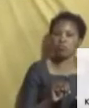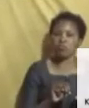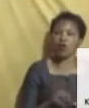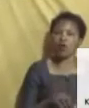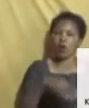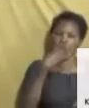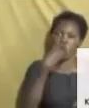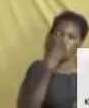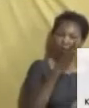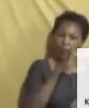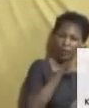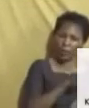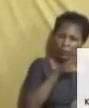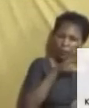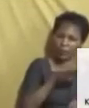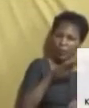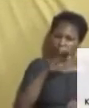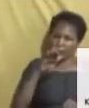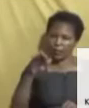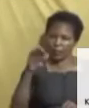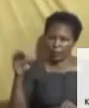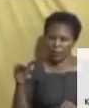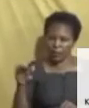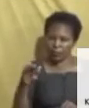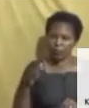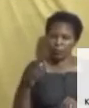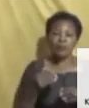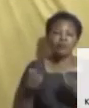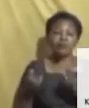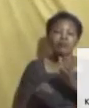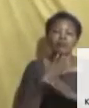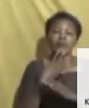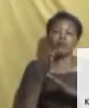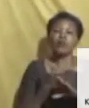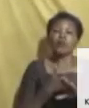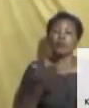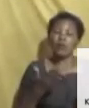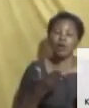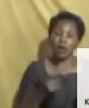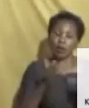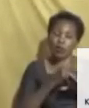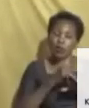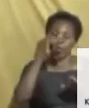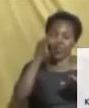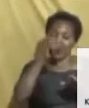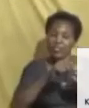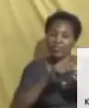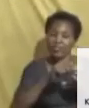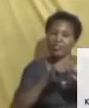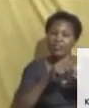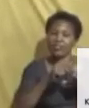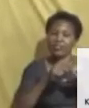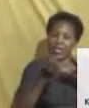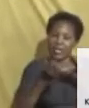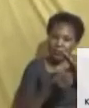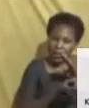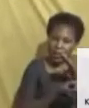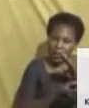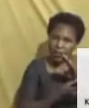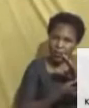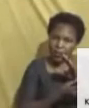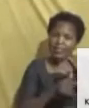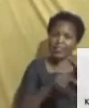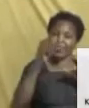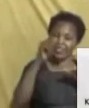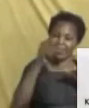steps stressed by the court emanate from this elaborate pronouncement,